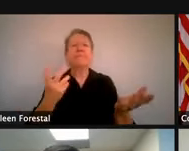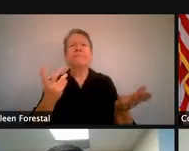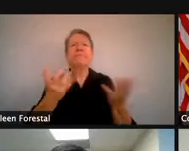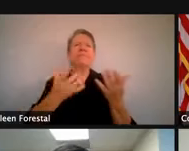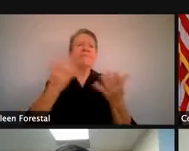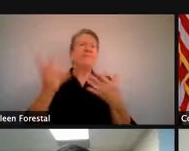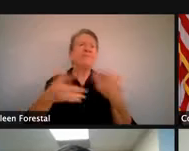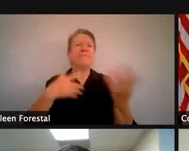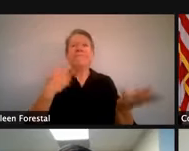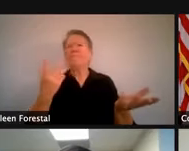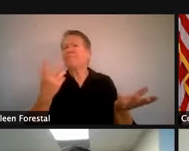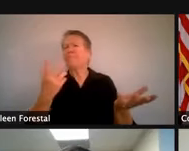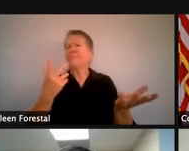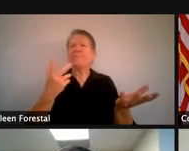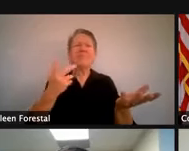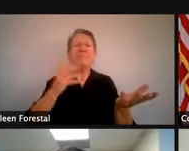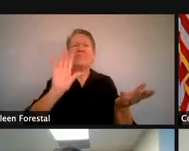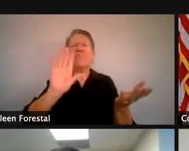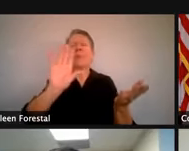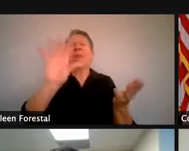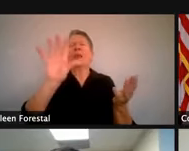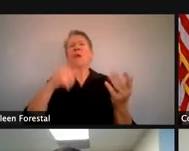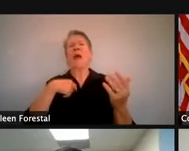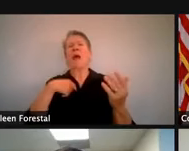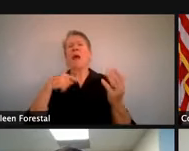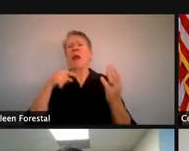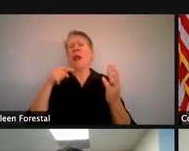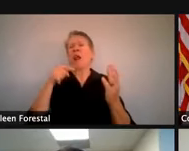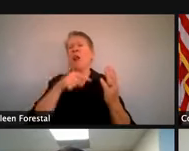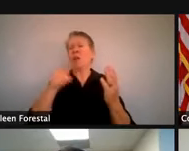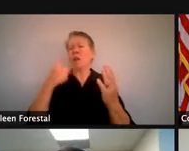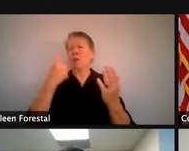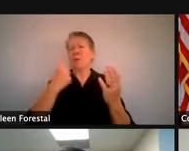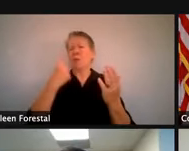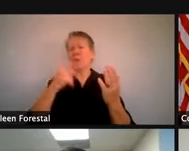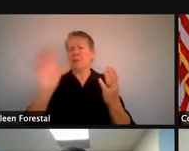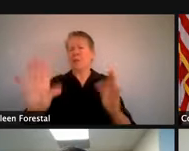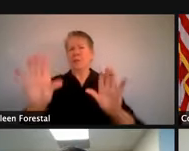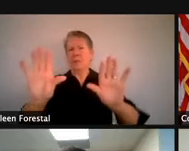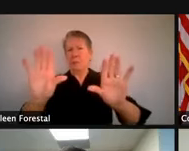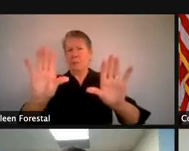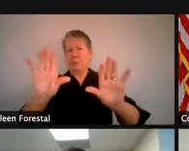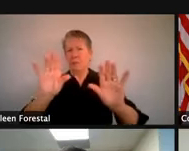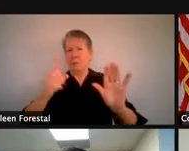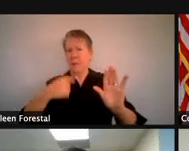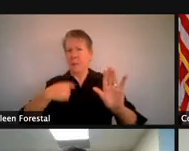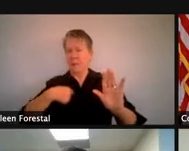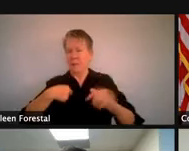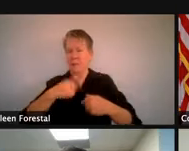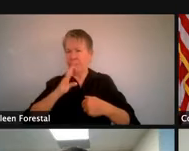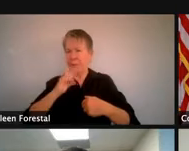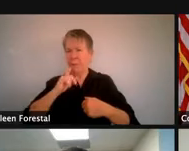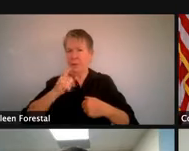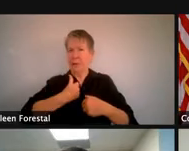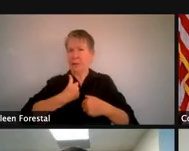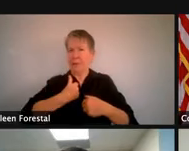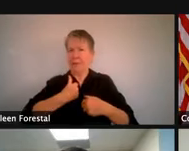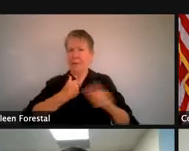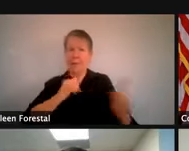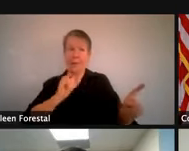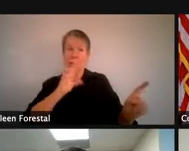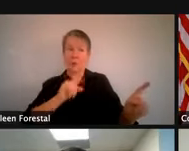I'm going in reverse order, I guess. This is me. So I'm going to speak for myself, but I'm asked Judy to come in behind me on both